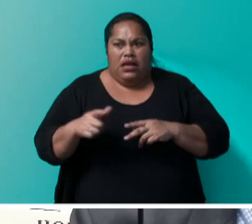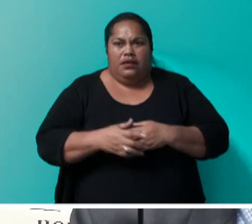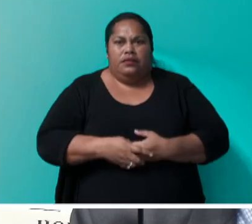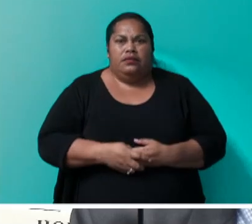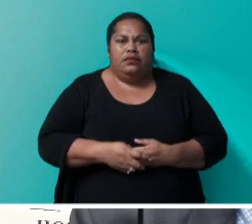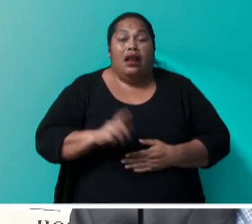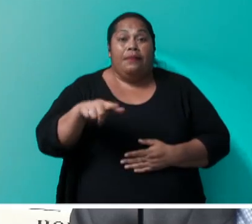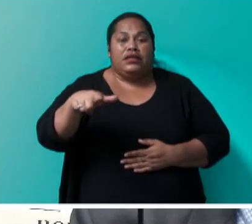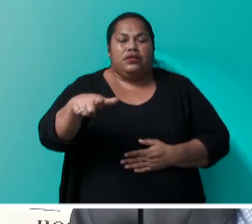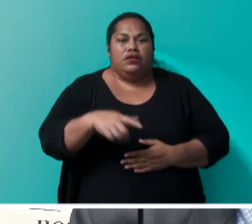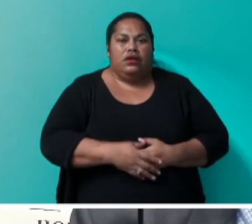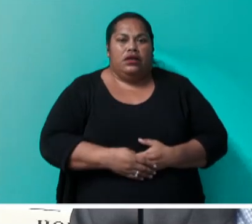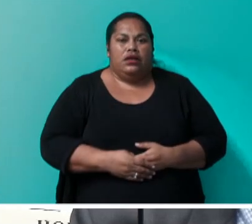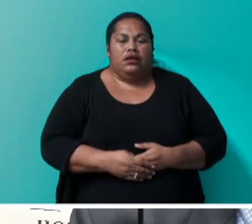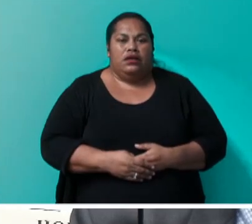In addition,